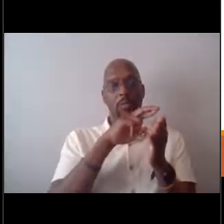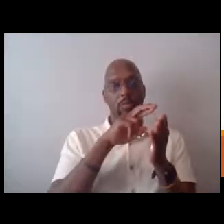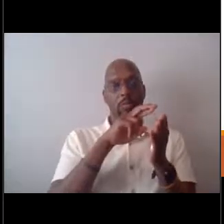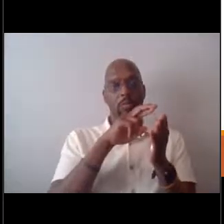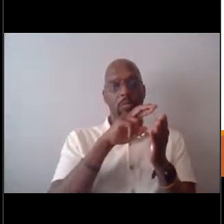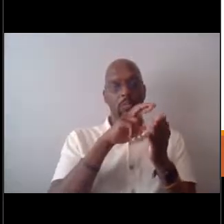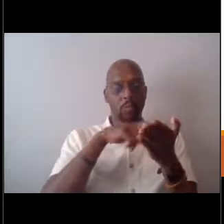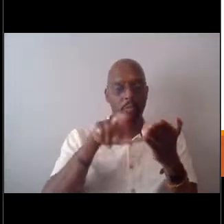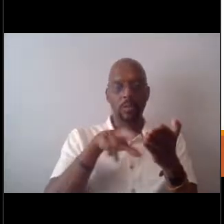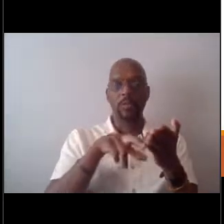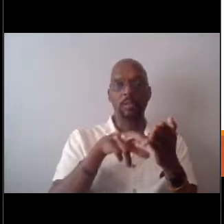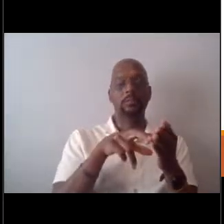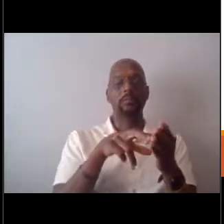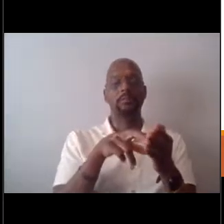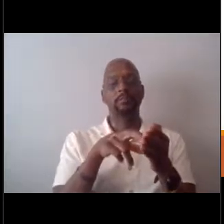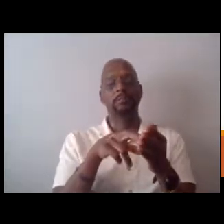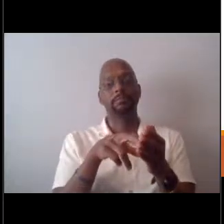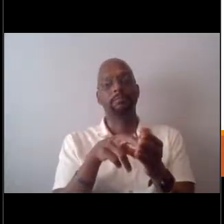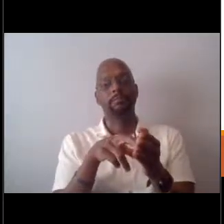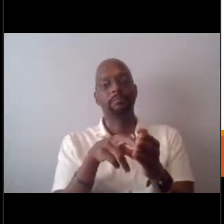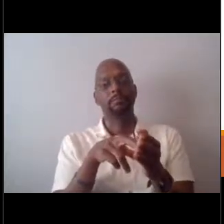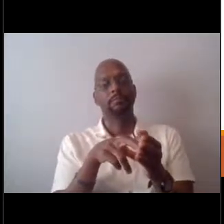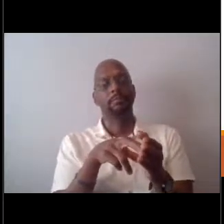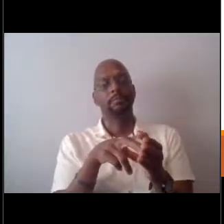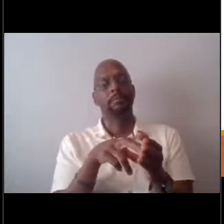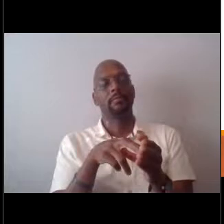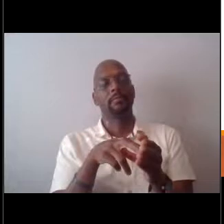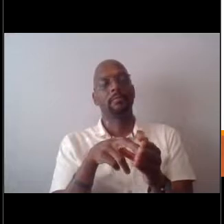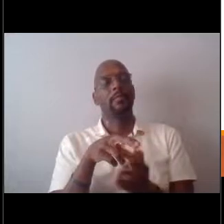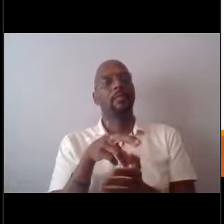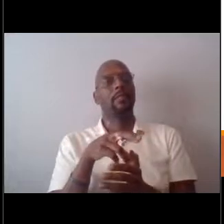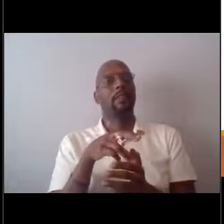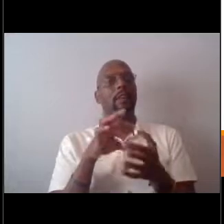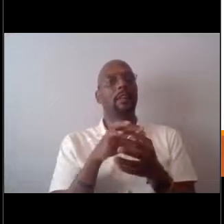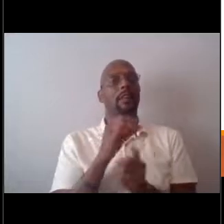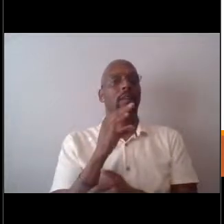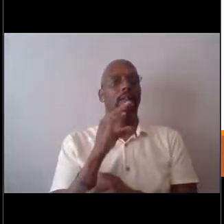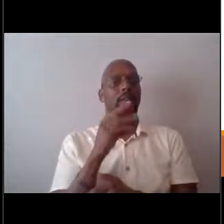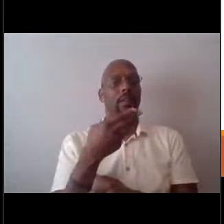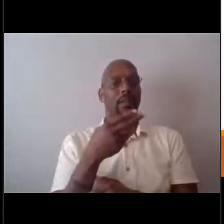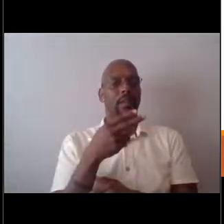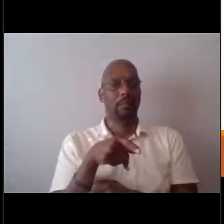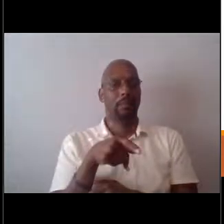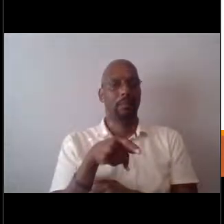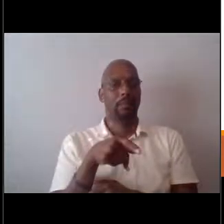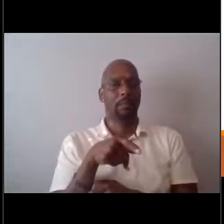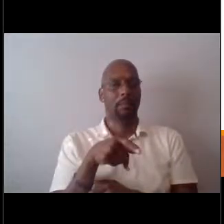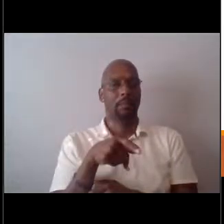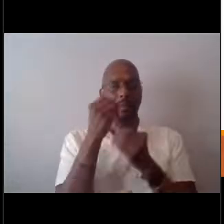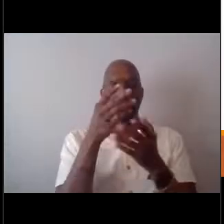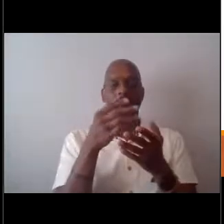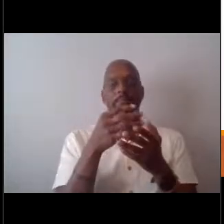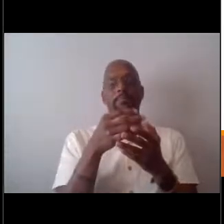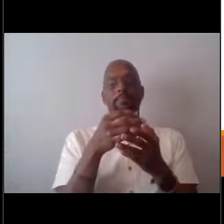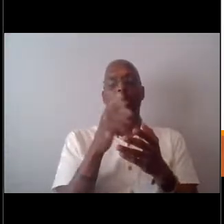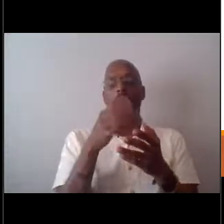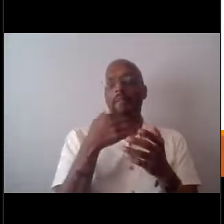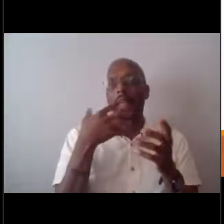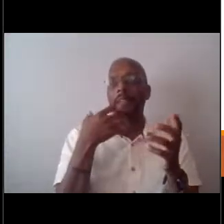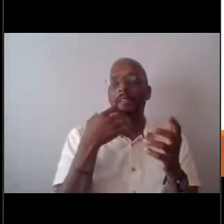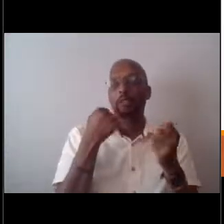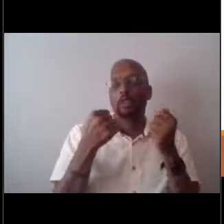based off of the California Highway Patrol safety data, or SWTRS data. And we've taken the crash data and we've weighted it based